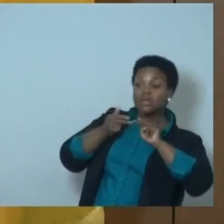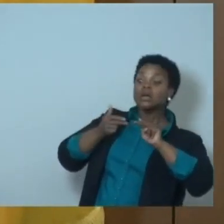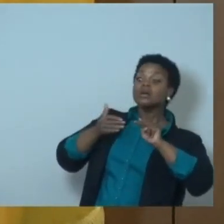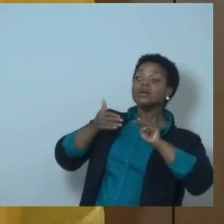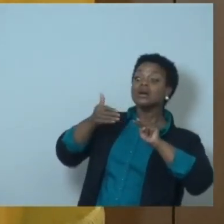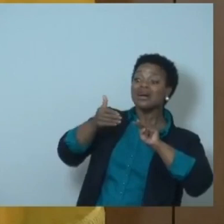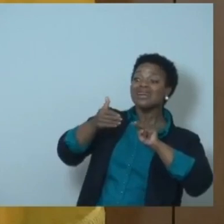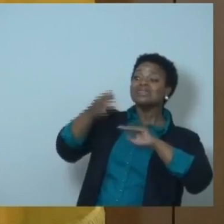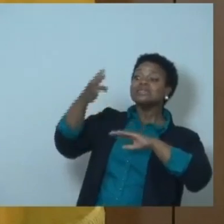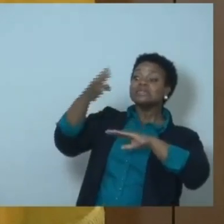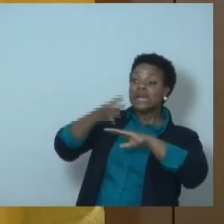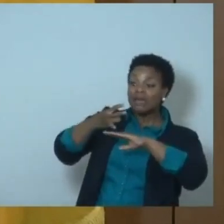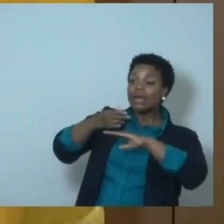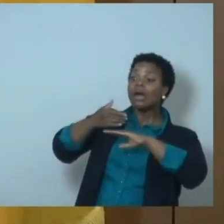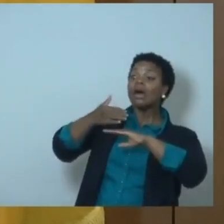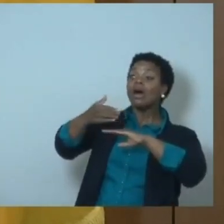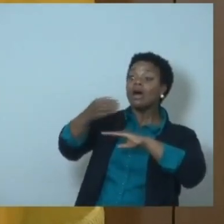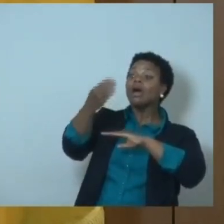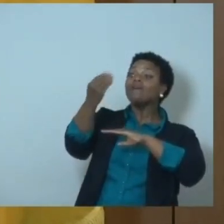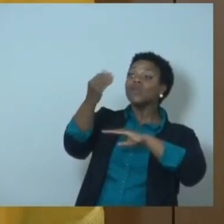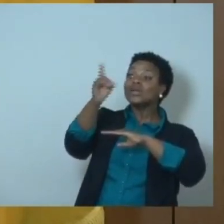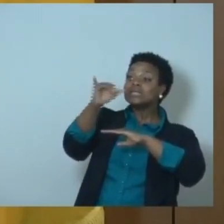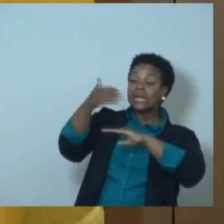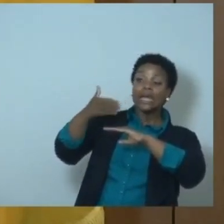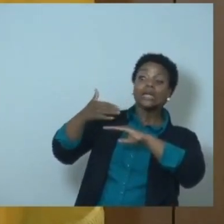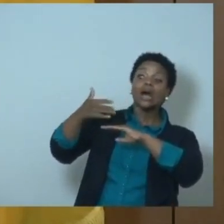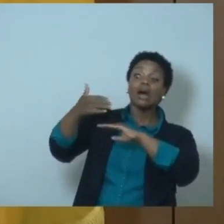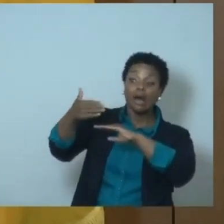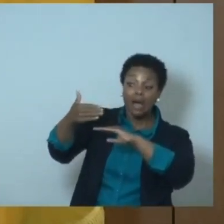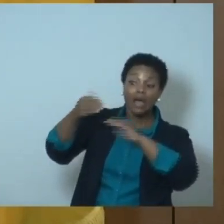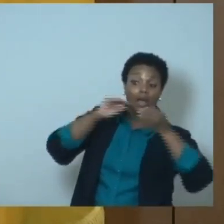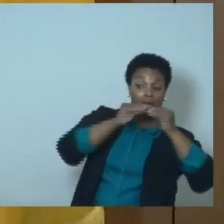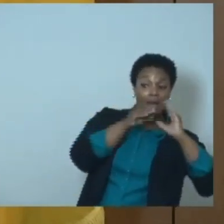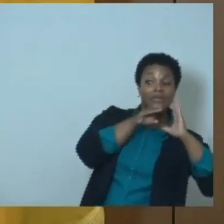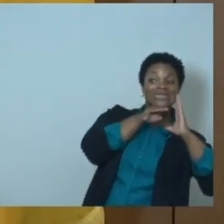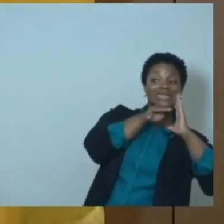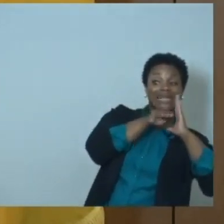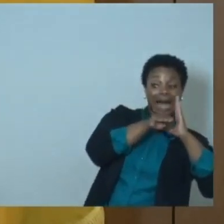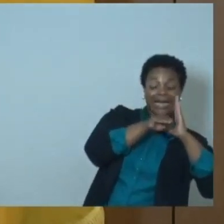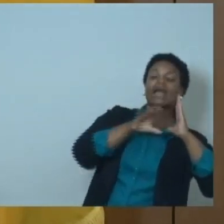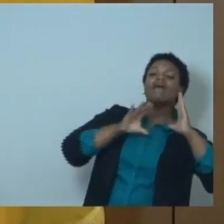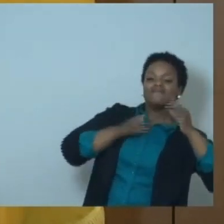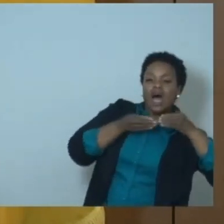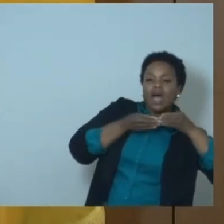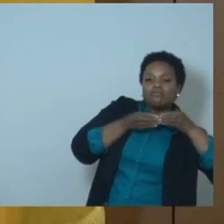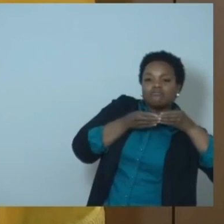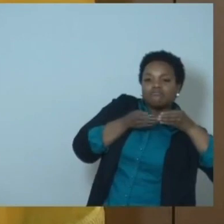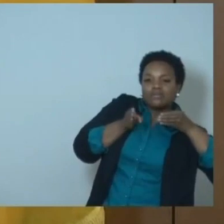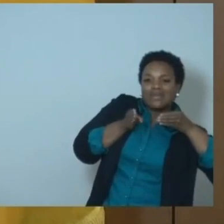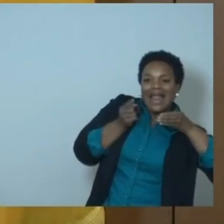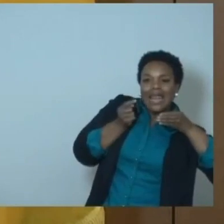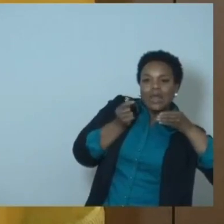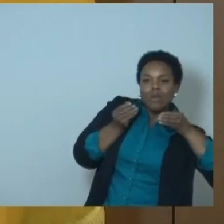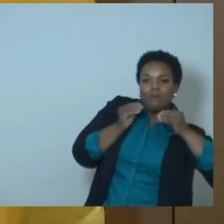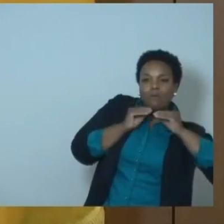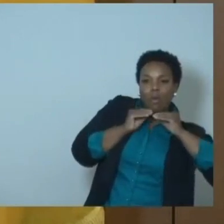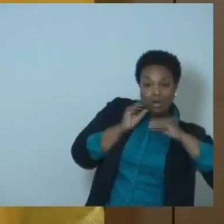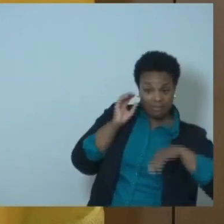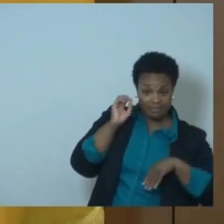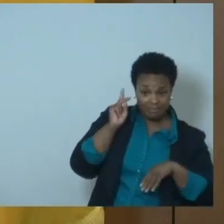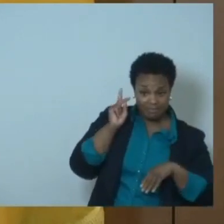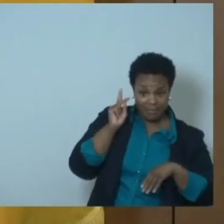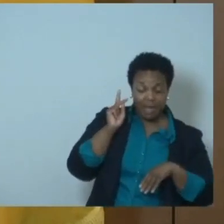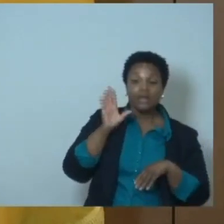or declining, and then we can safely reintroduce a little risk. So I appreciate the question. The message is, as long